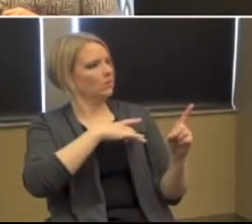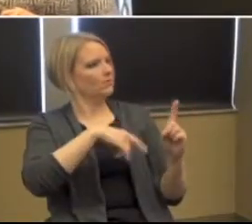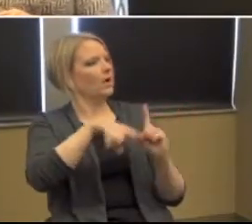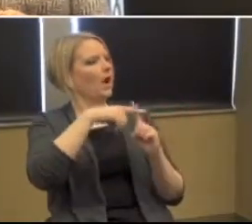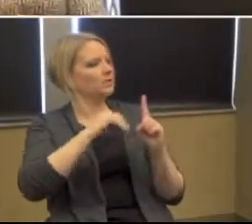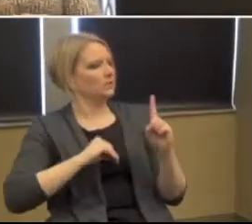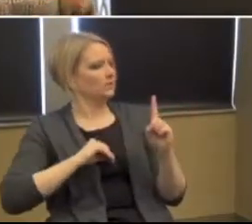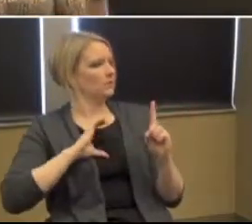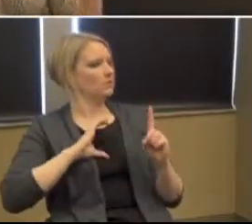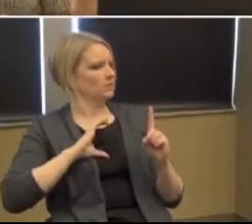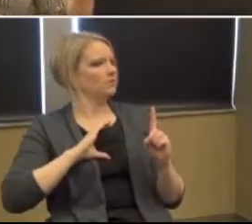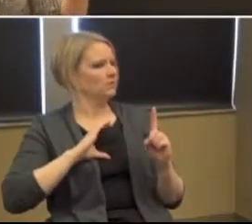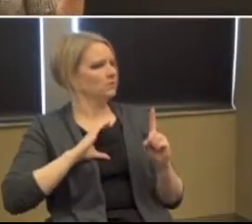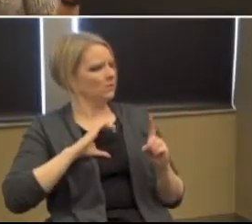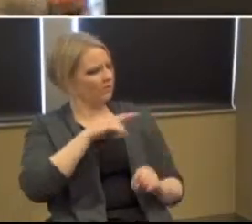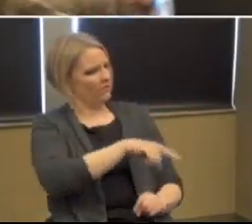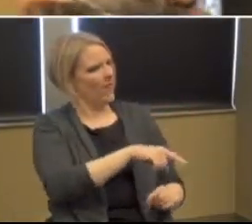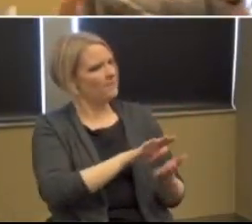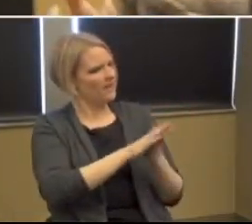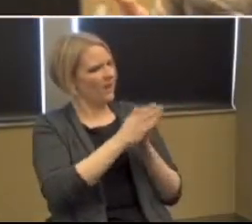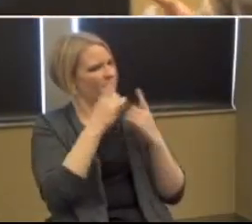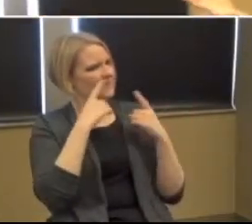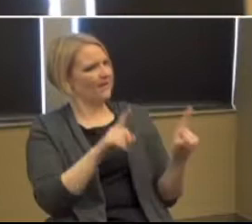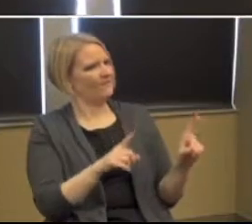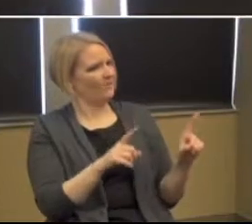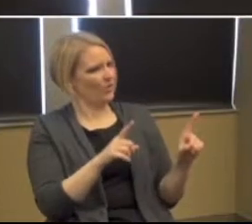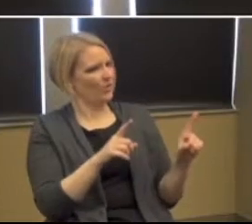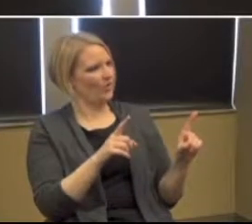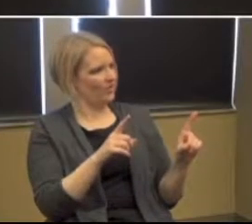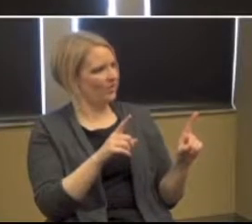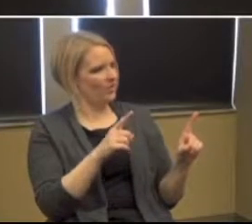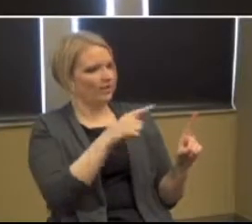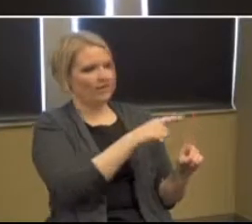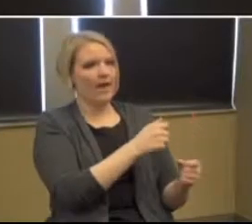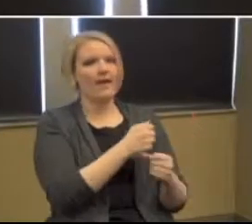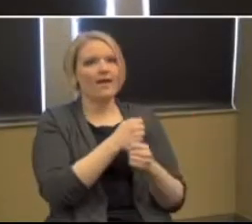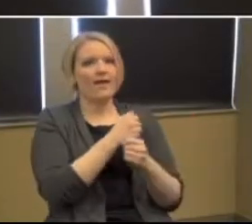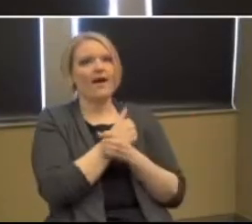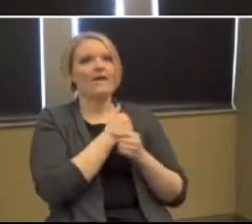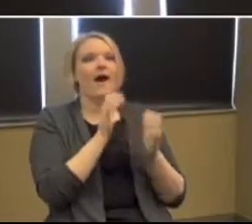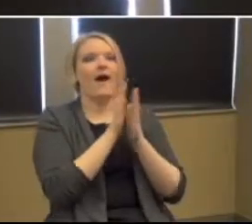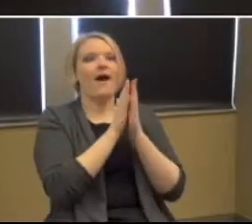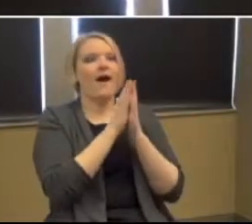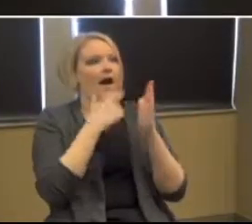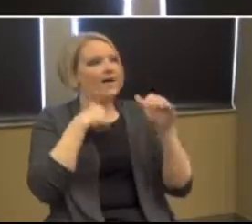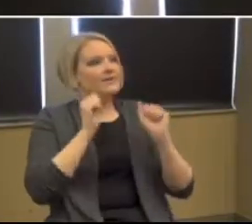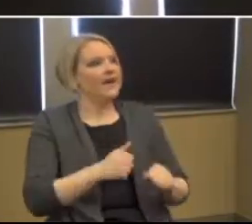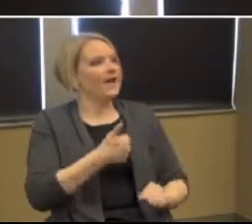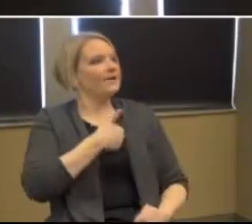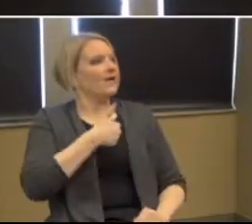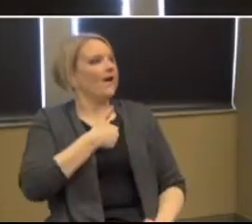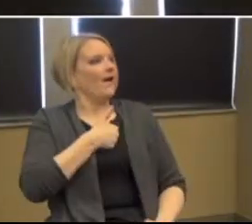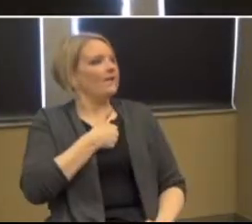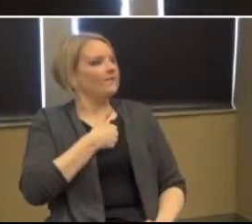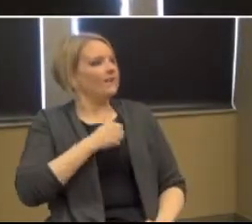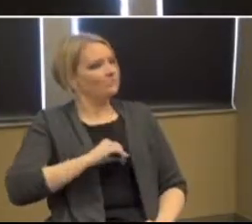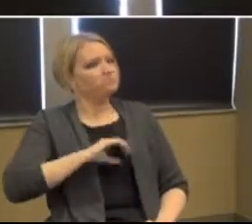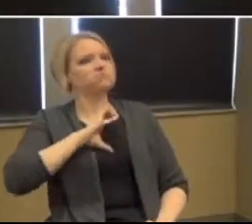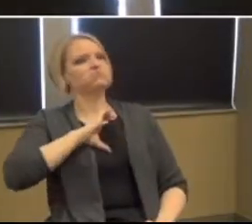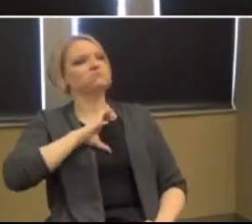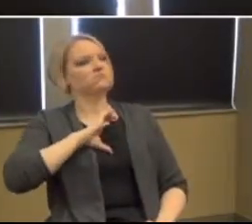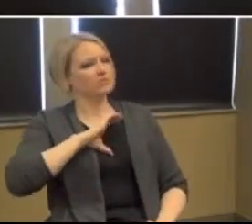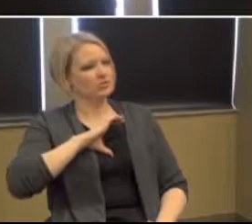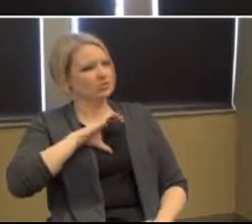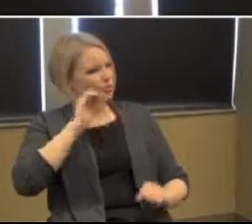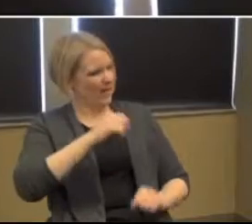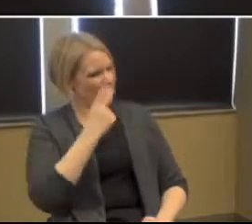positive self-esteem. They're successful. Who doesn't love when they do something on their own and they're successful? It's such a great feeling, and you can see it